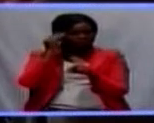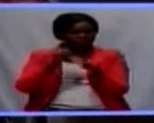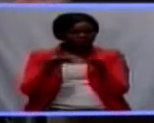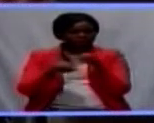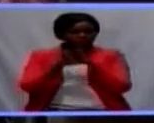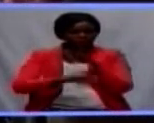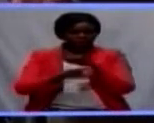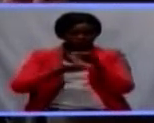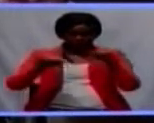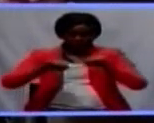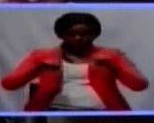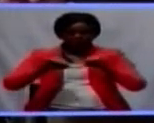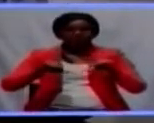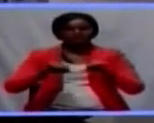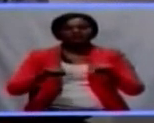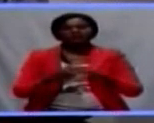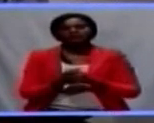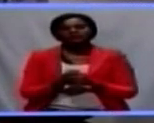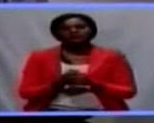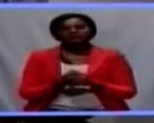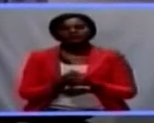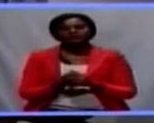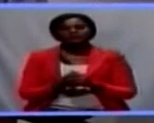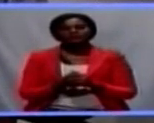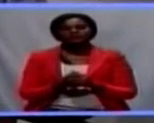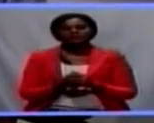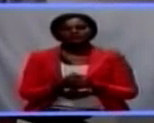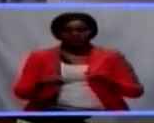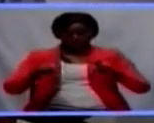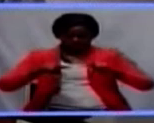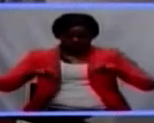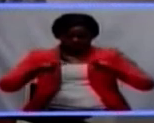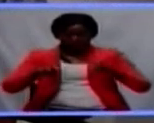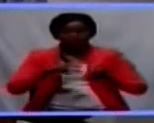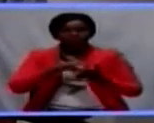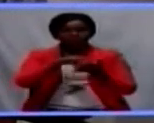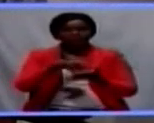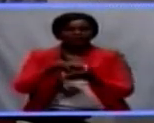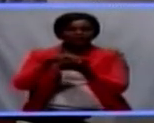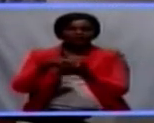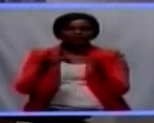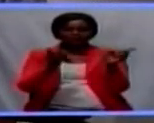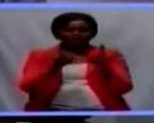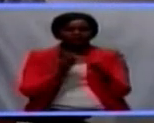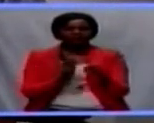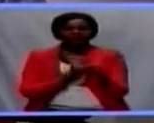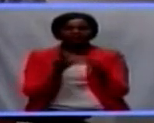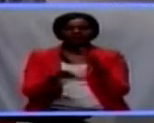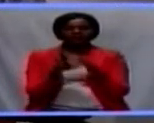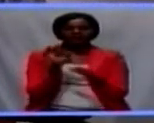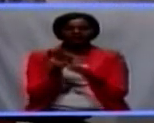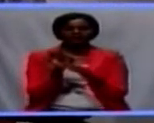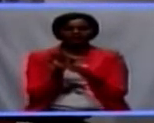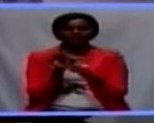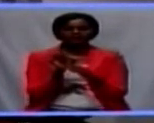under investigation. Yes. Those, we invest cases where we find that there is